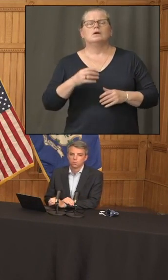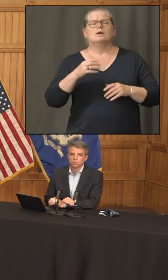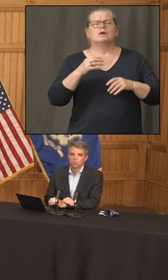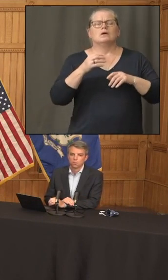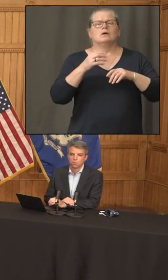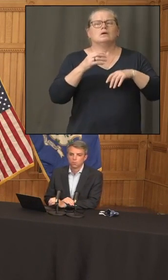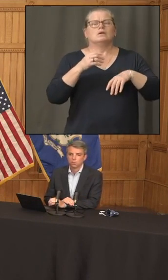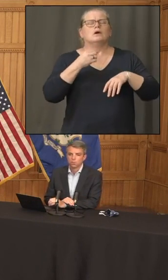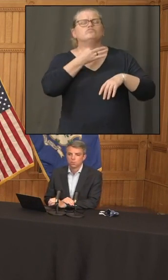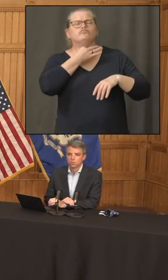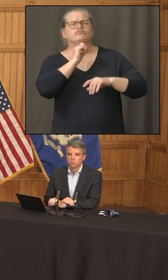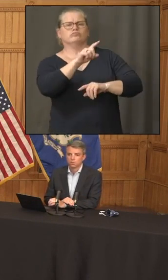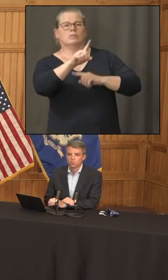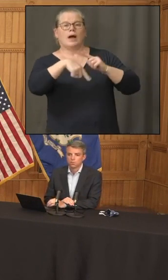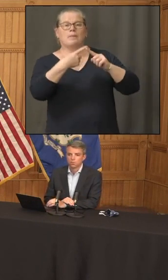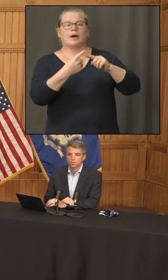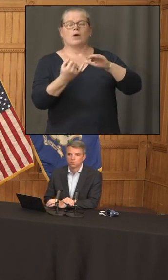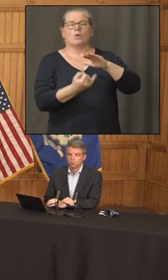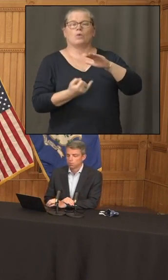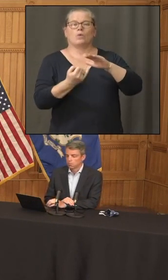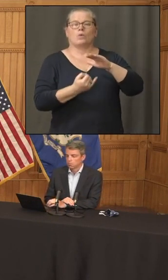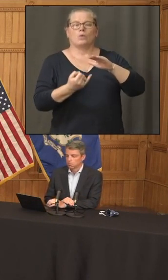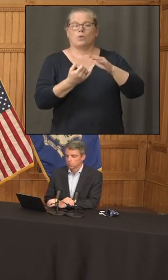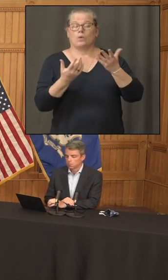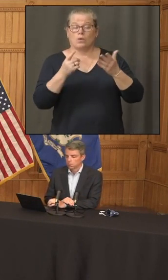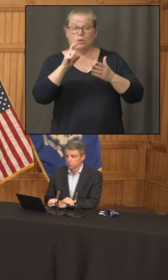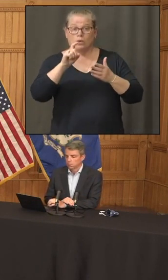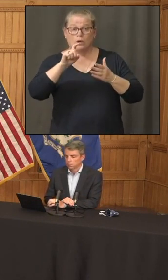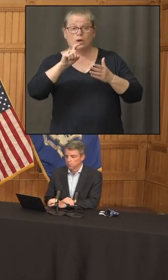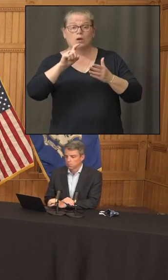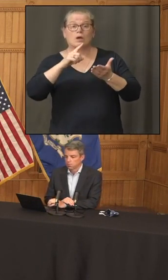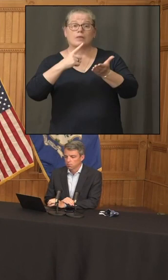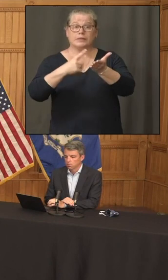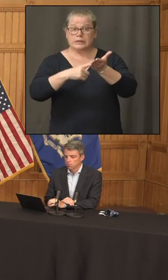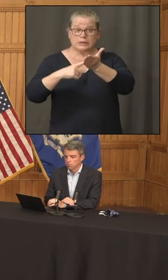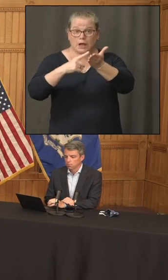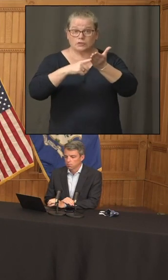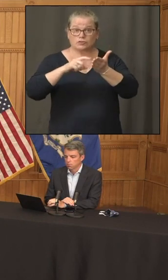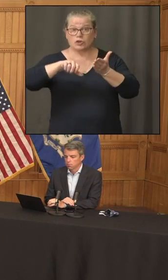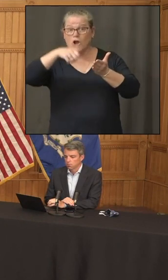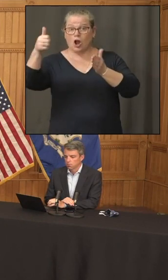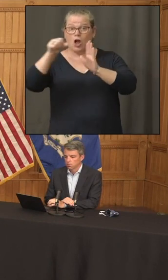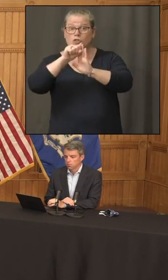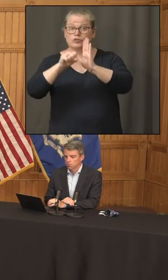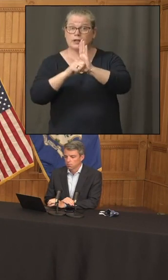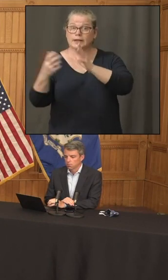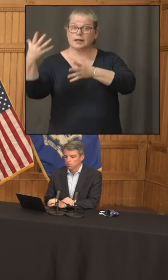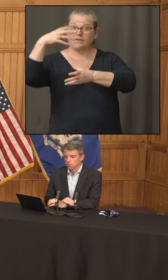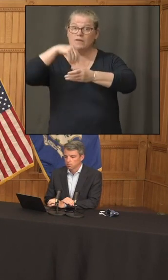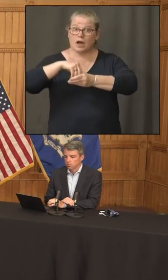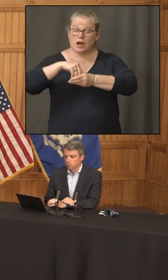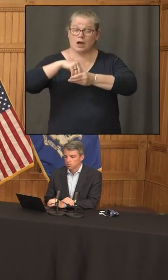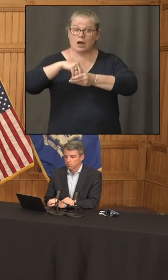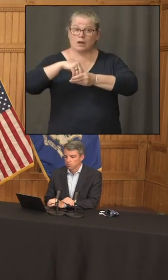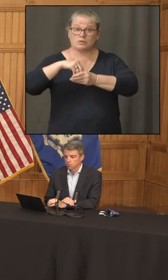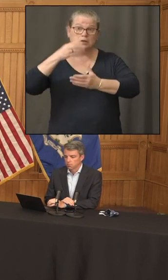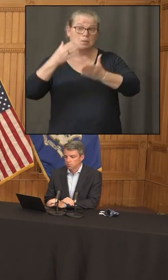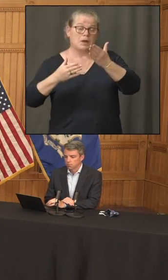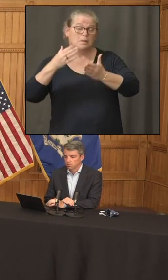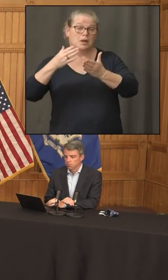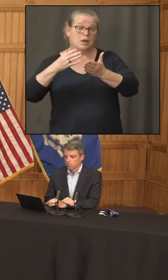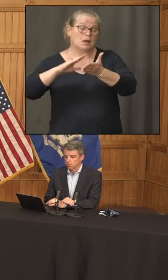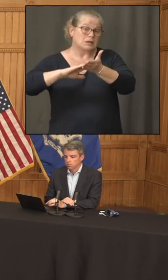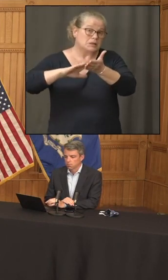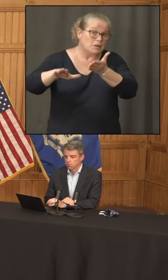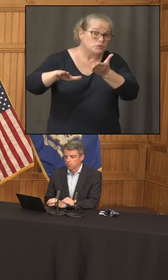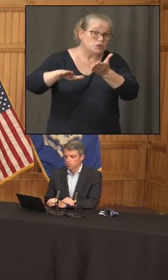Are the 3 states or other states involved in these discussions talking about having an exemption or an exception